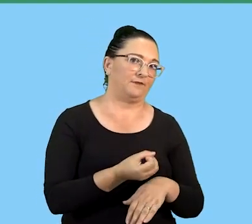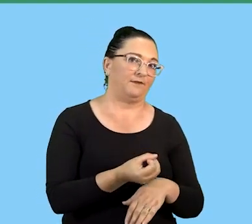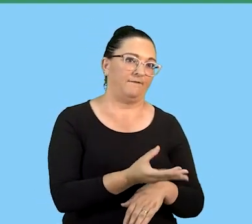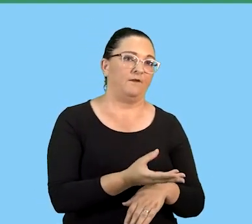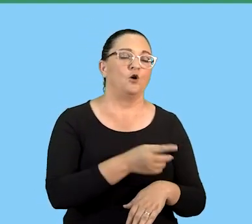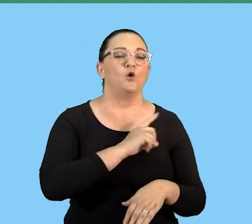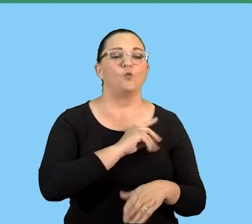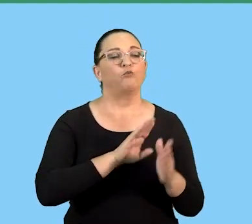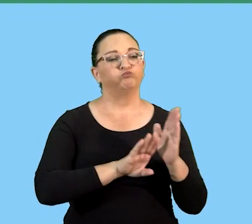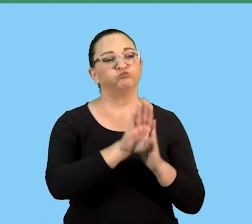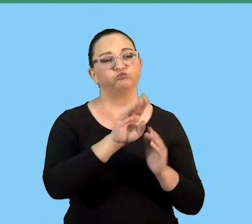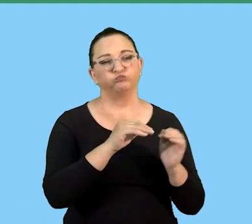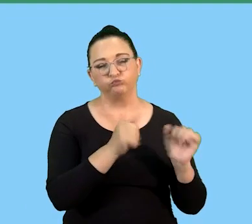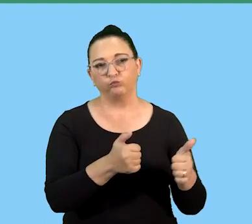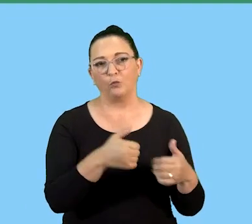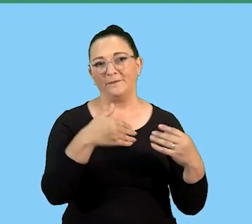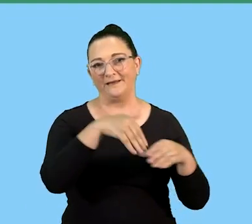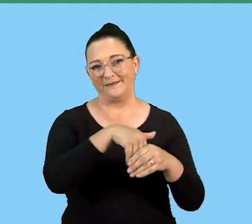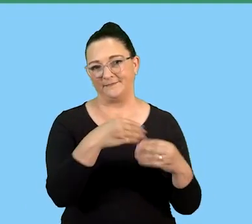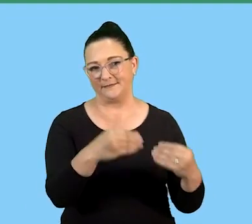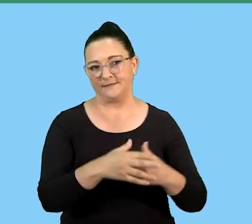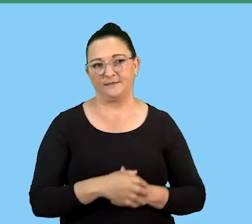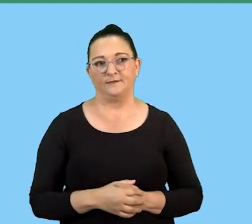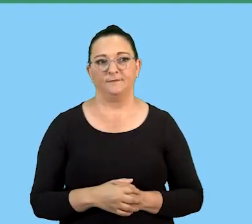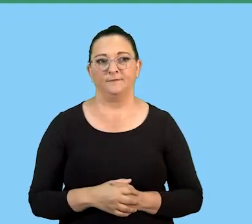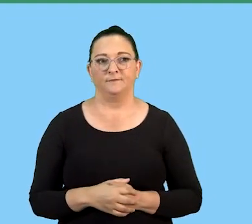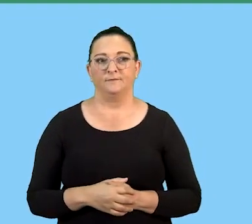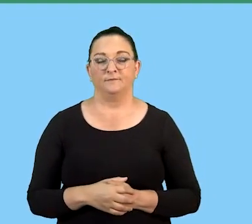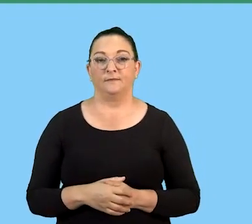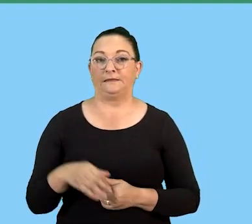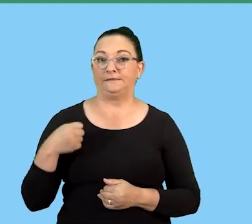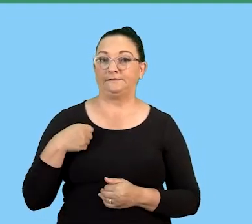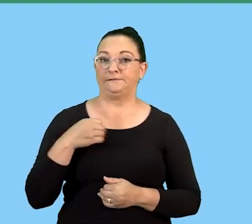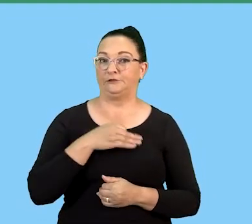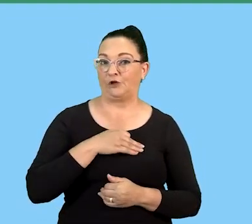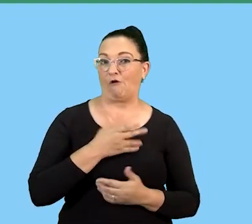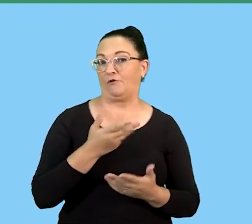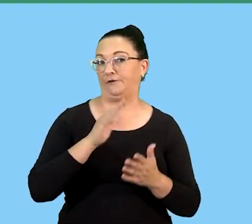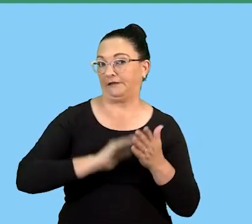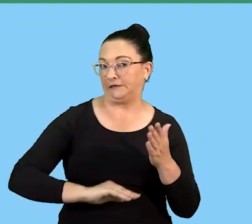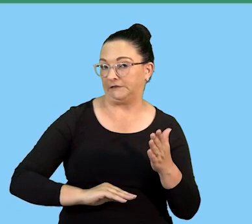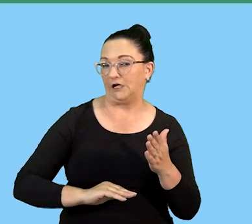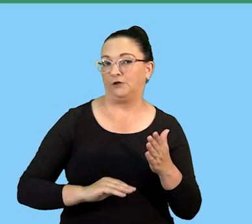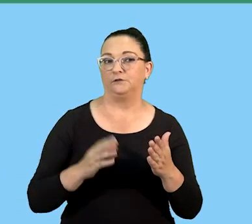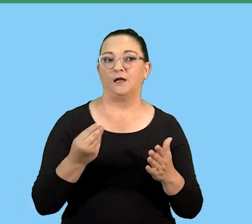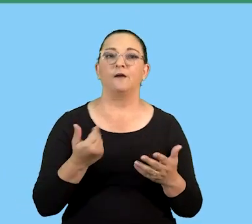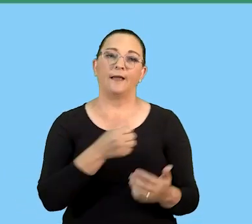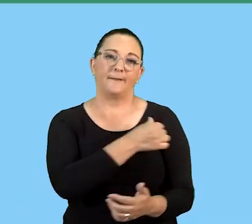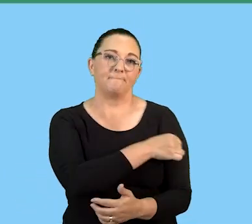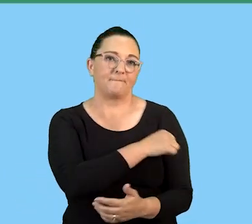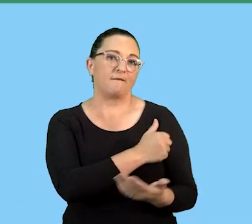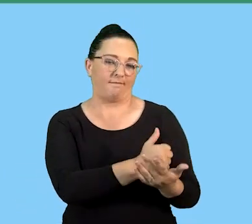money according to how you have performed in the business. We also have staff discounts as well